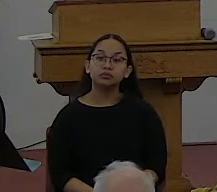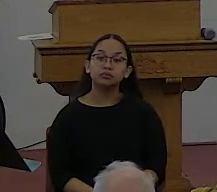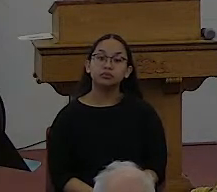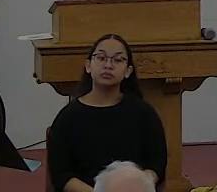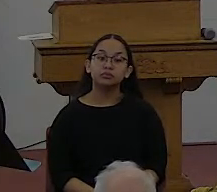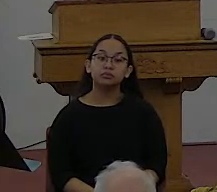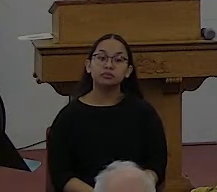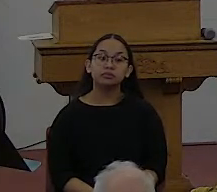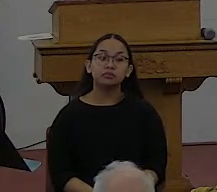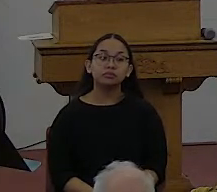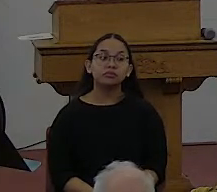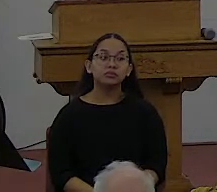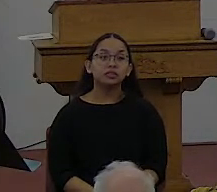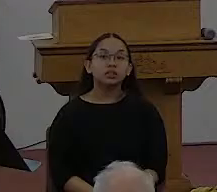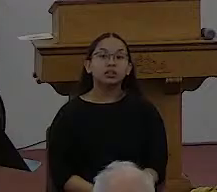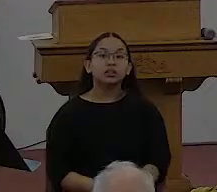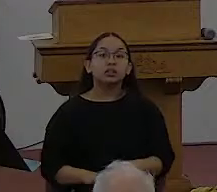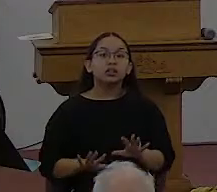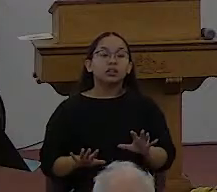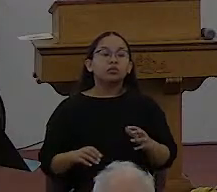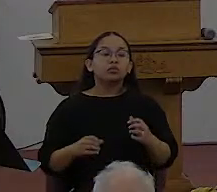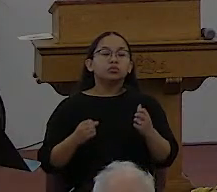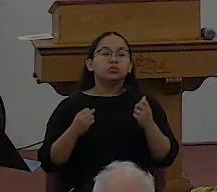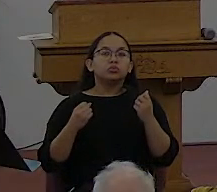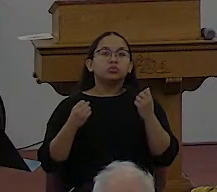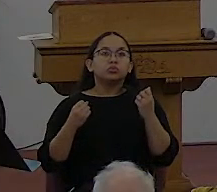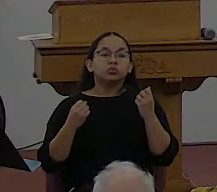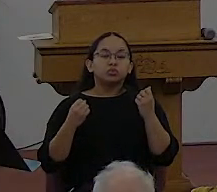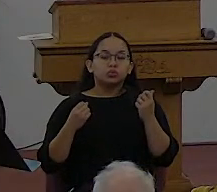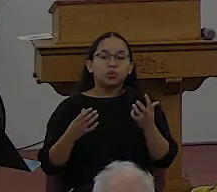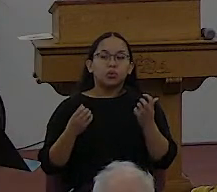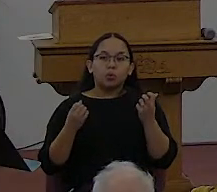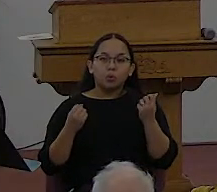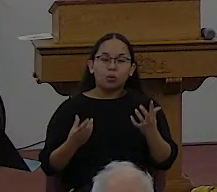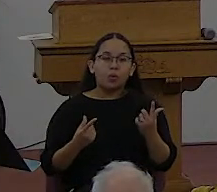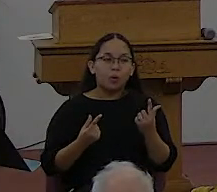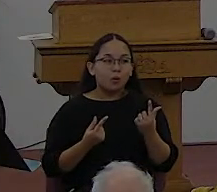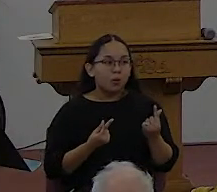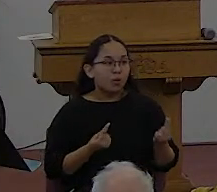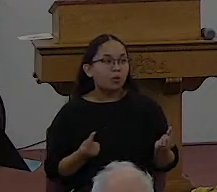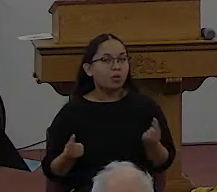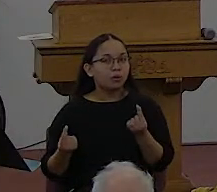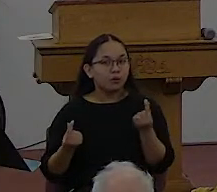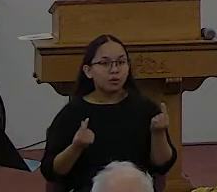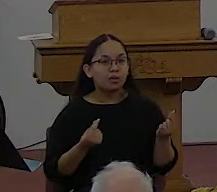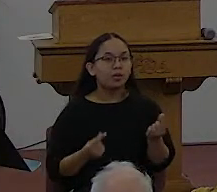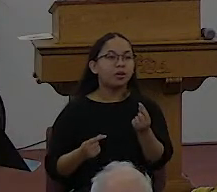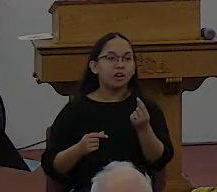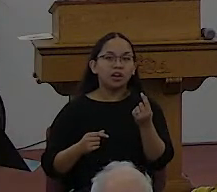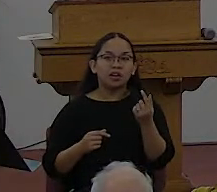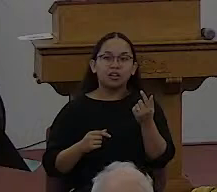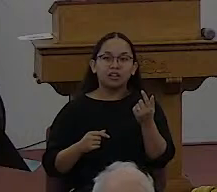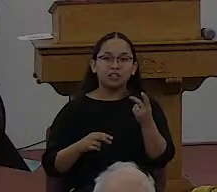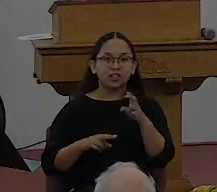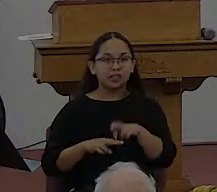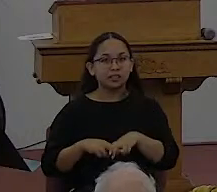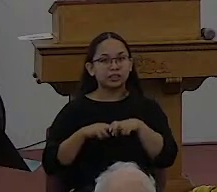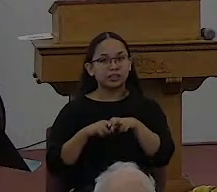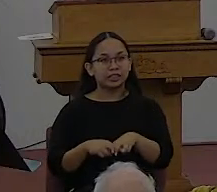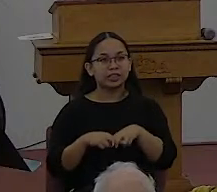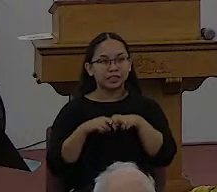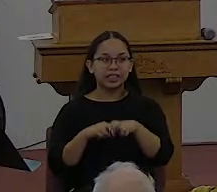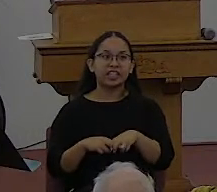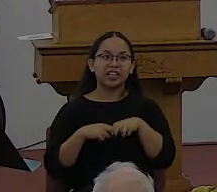Oh, there's way too much going on in this church to sit here, unless you guys want to be here till like